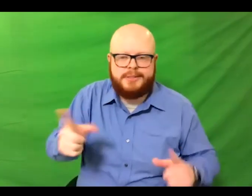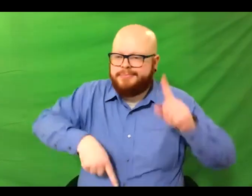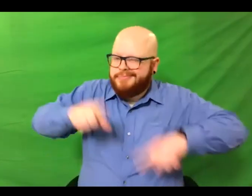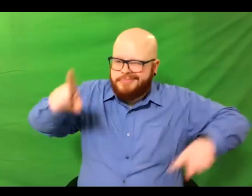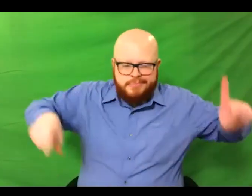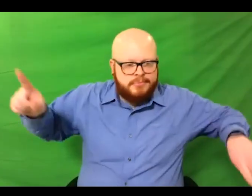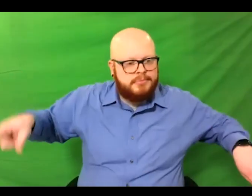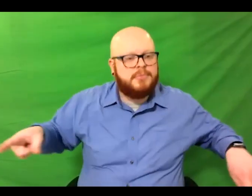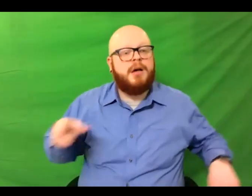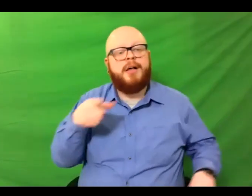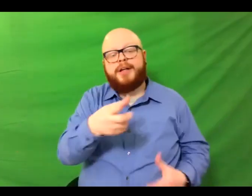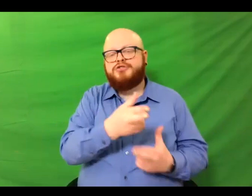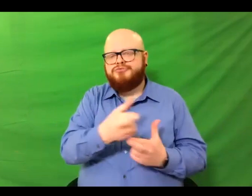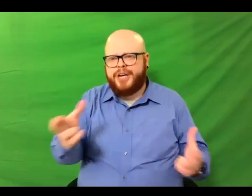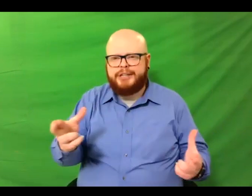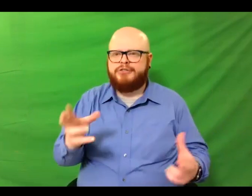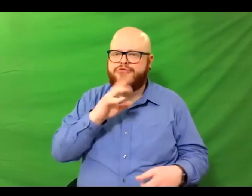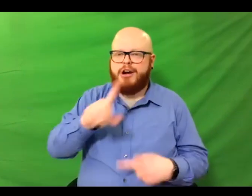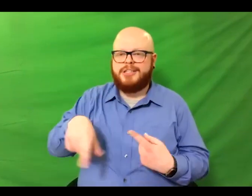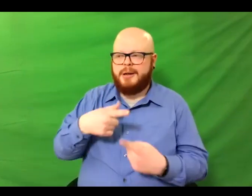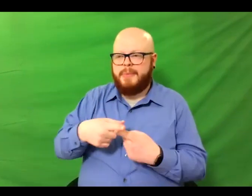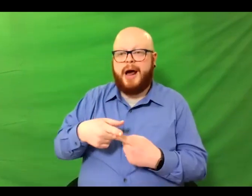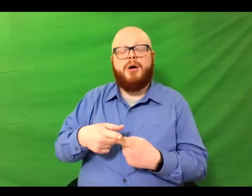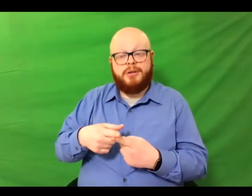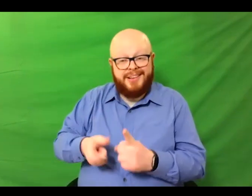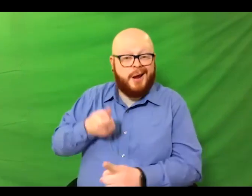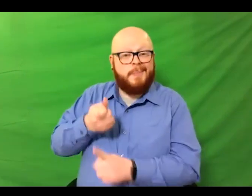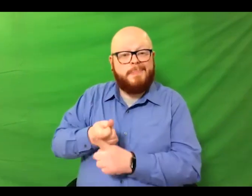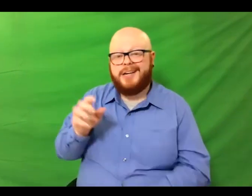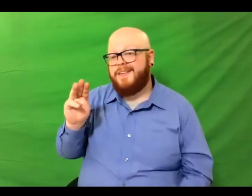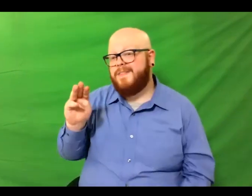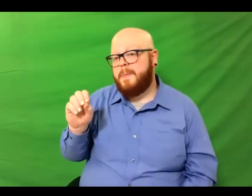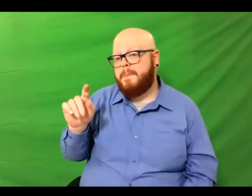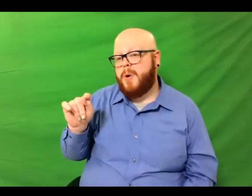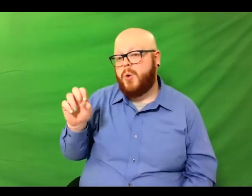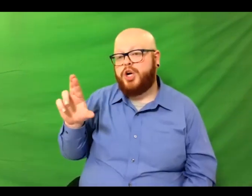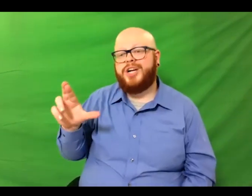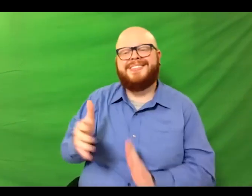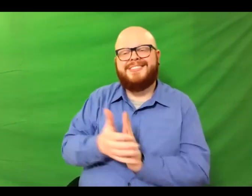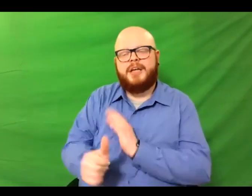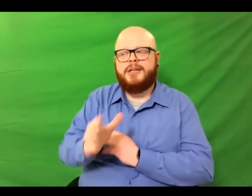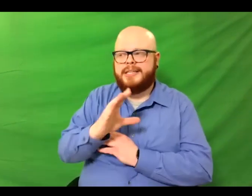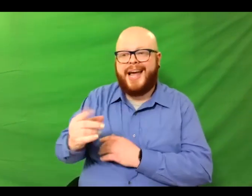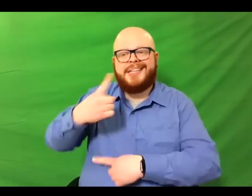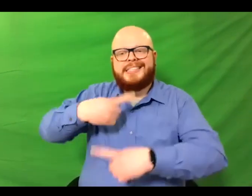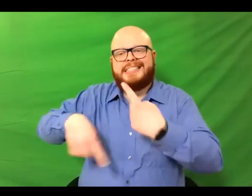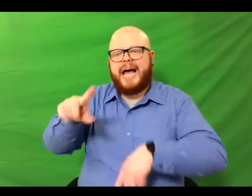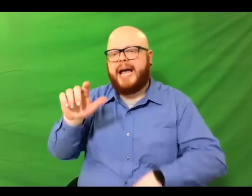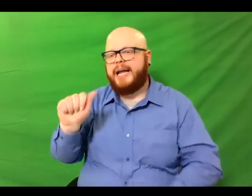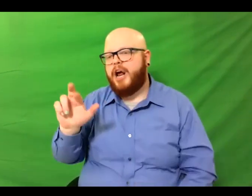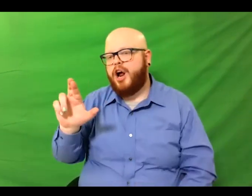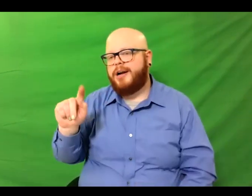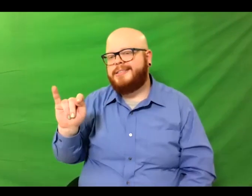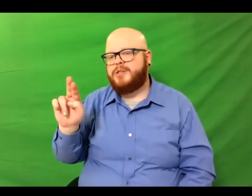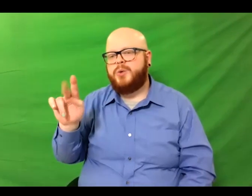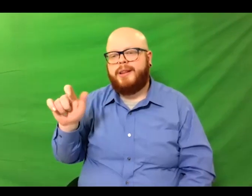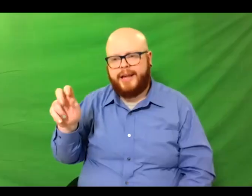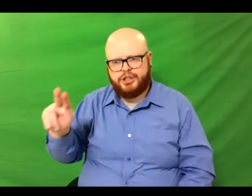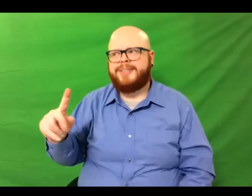talks about the impact of motor skills on sign articulation, which is kind of a new thing that you're seeing in the field, that being addressed, which is